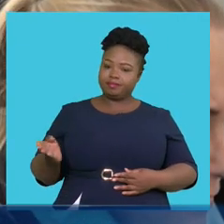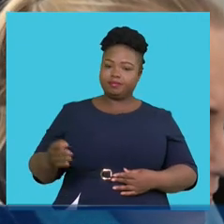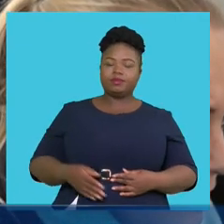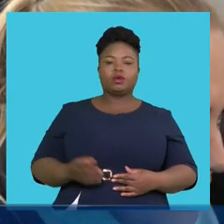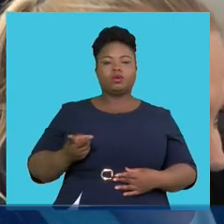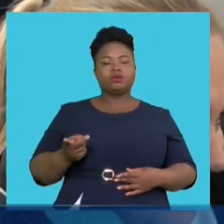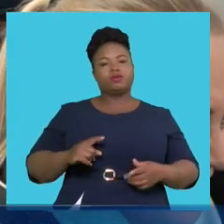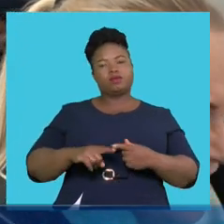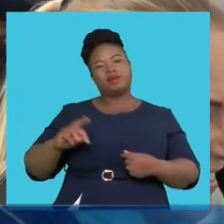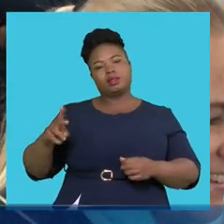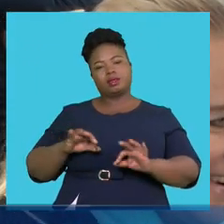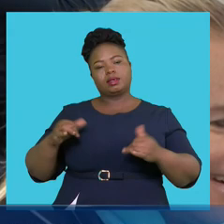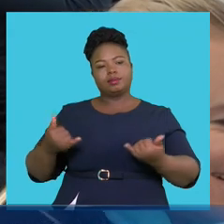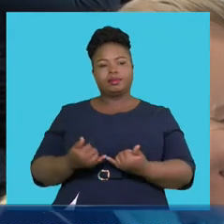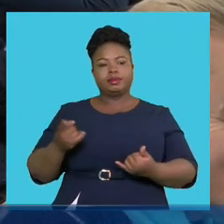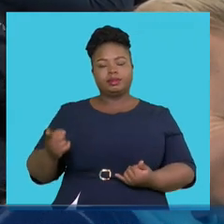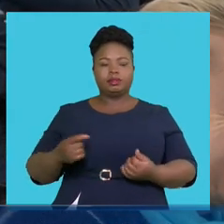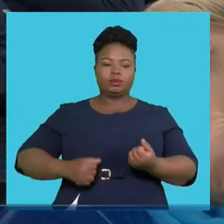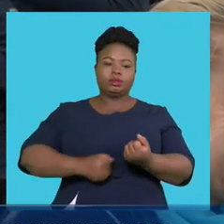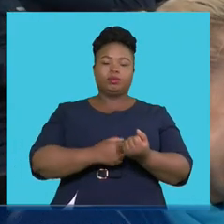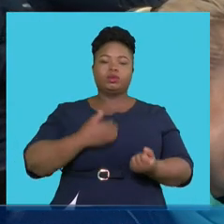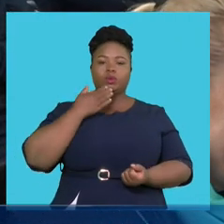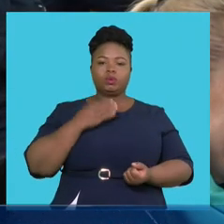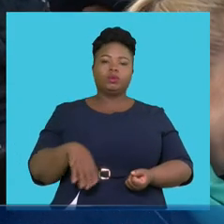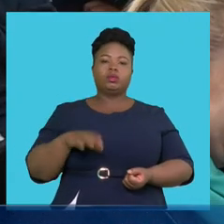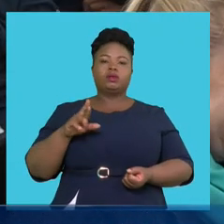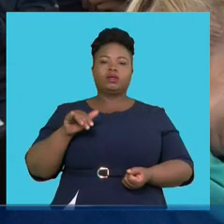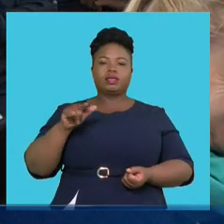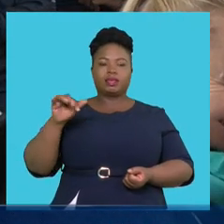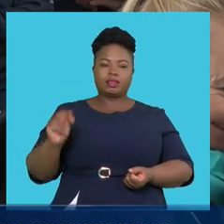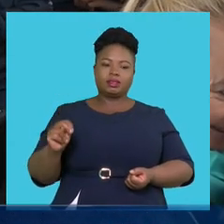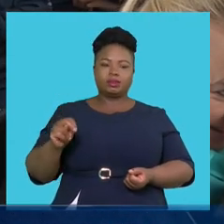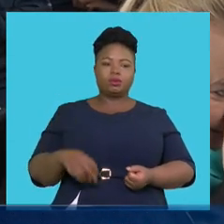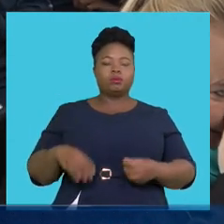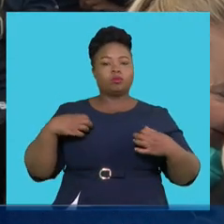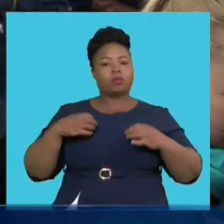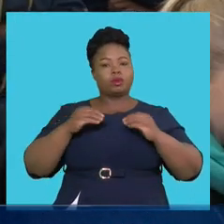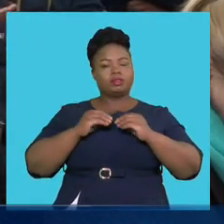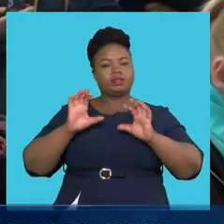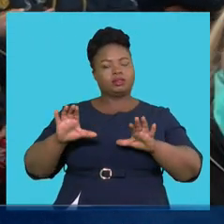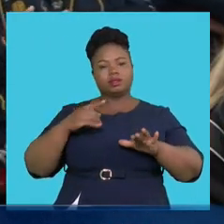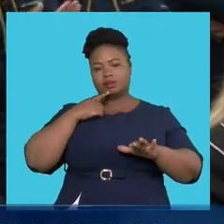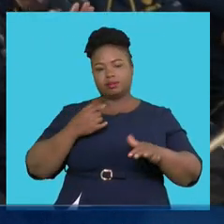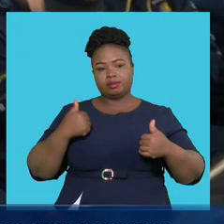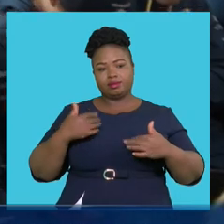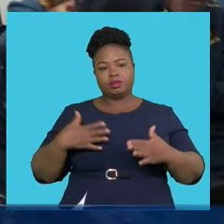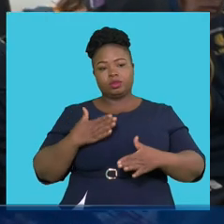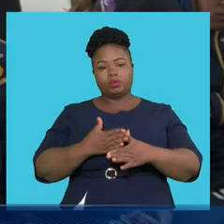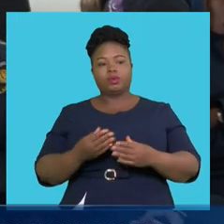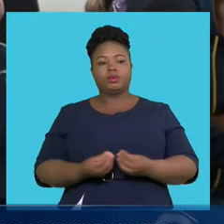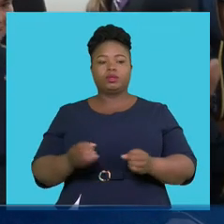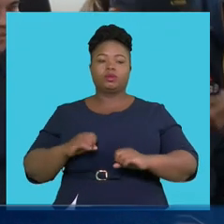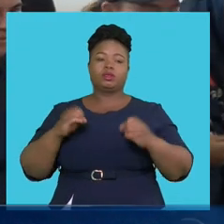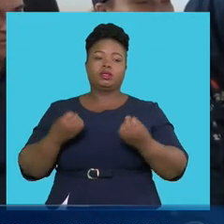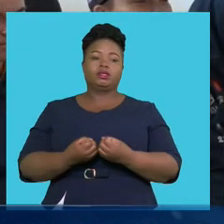kwezinye yezinkampani esixhasa le nhlangano uRyan Kulk weBaldwin Properties uthe baqale ukusebenzisana nale